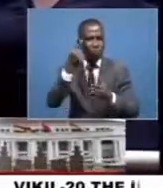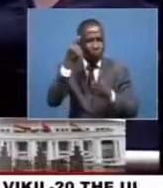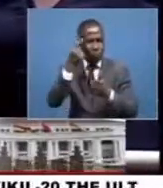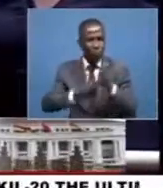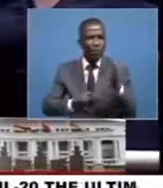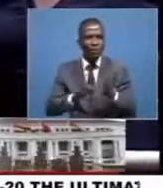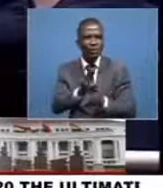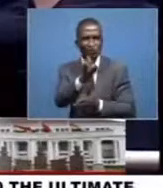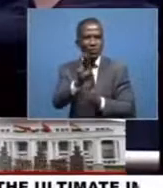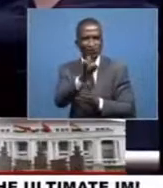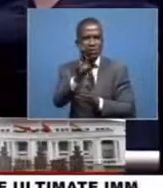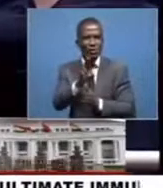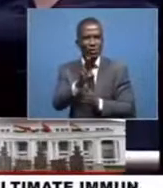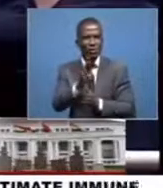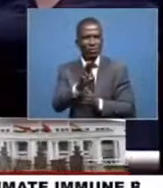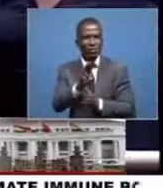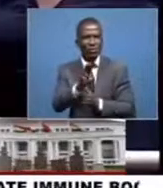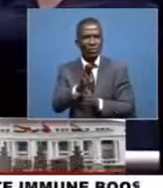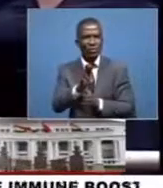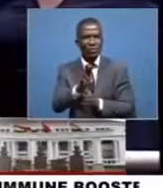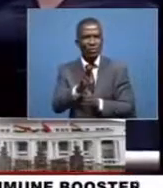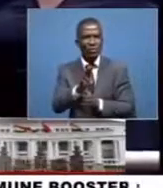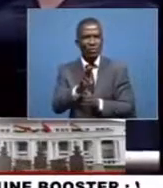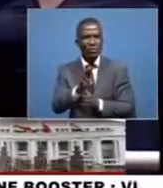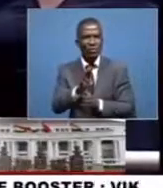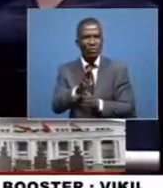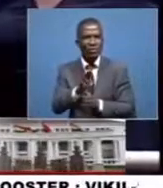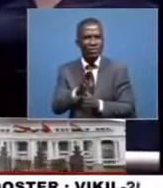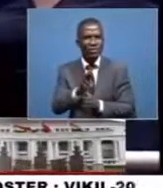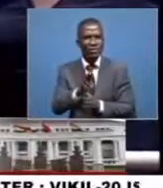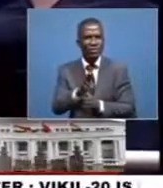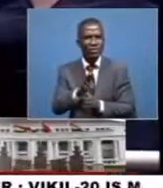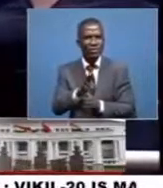standing on to deal with this petition?